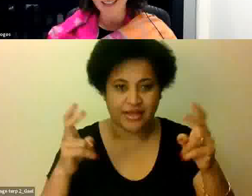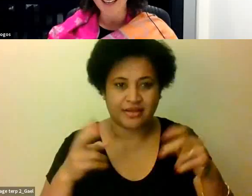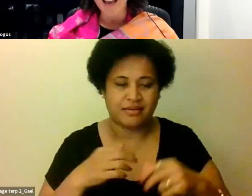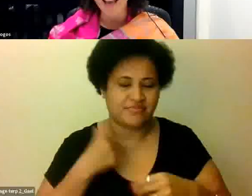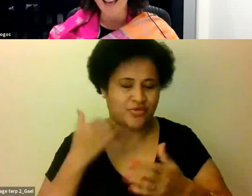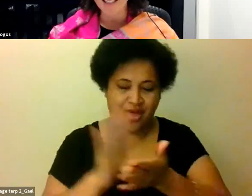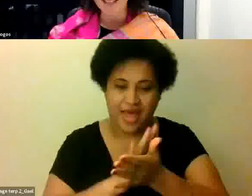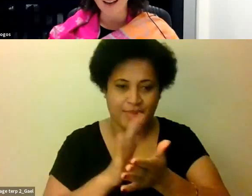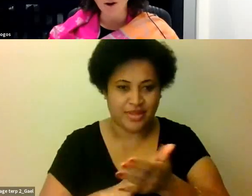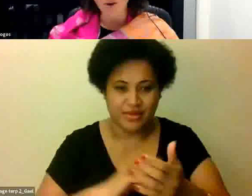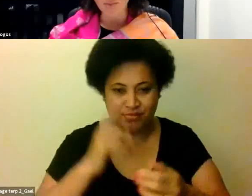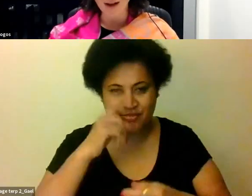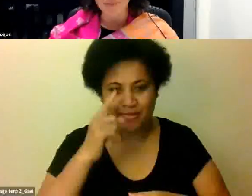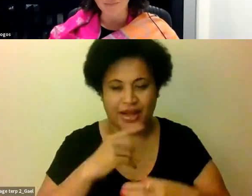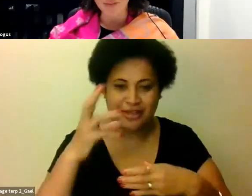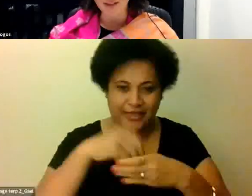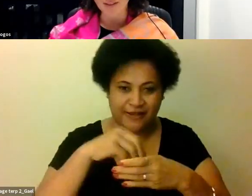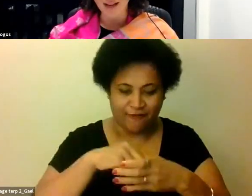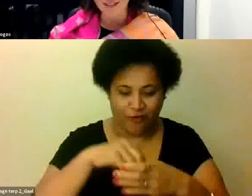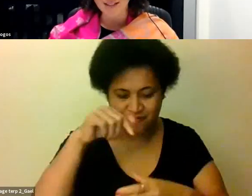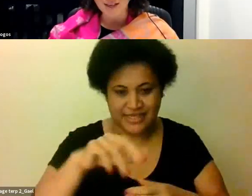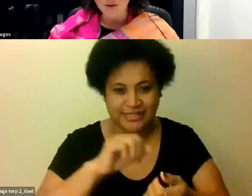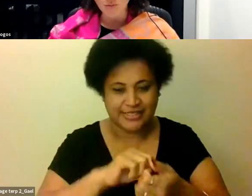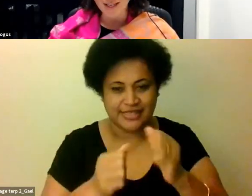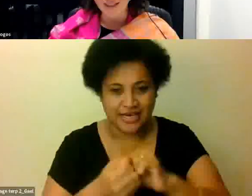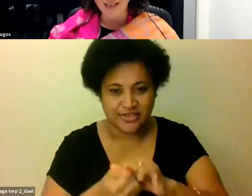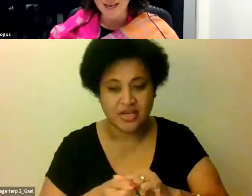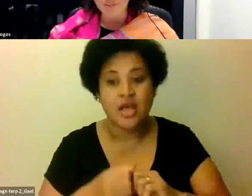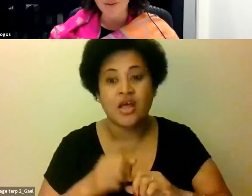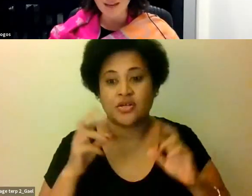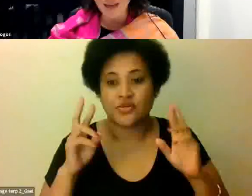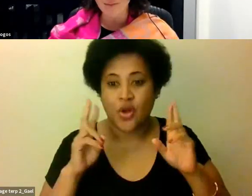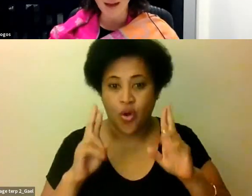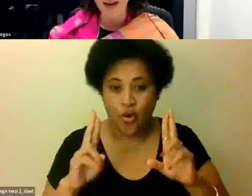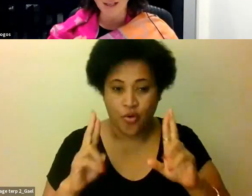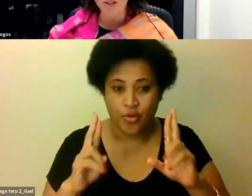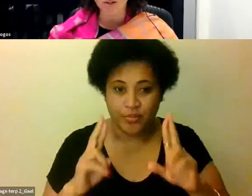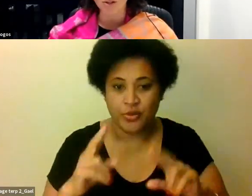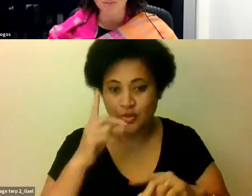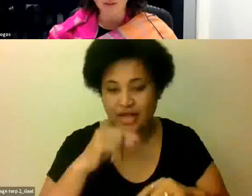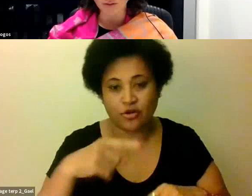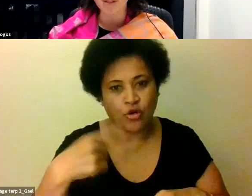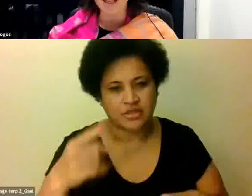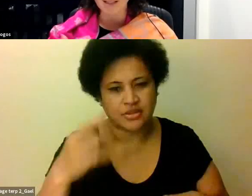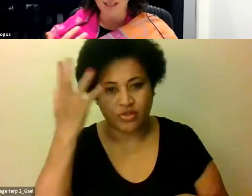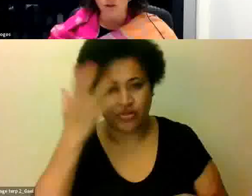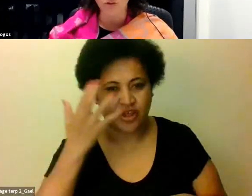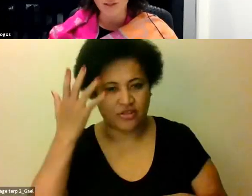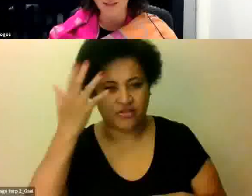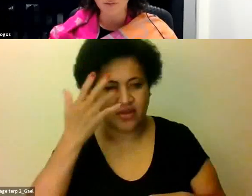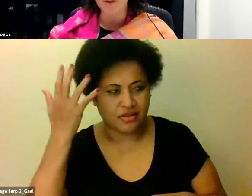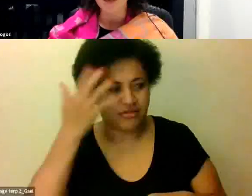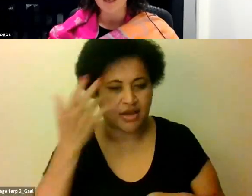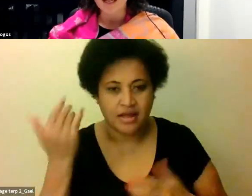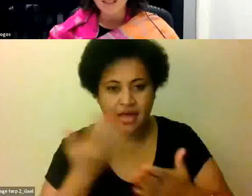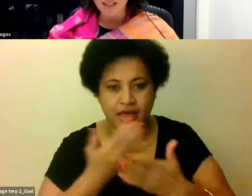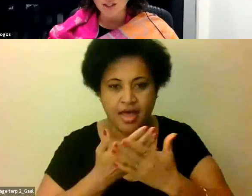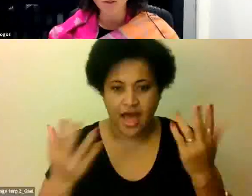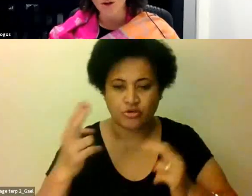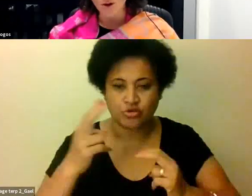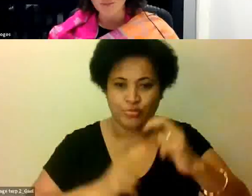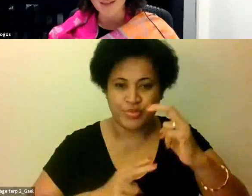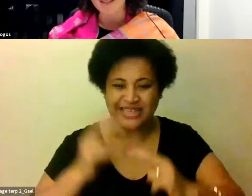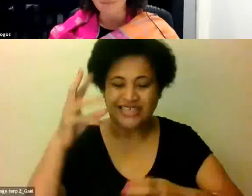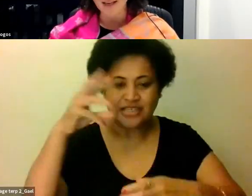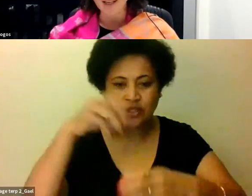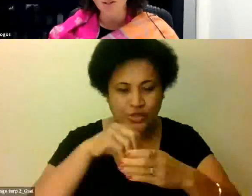session. And I hope that we can keep thinking about how to build these inclusive